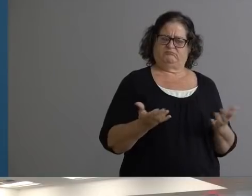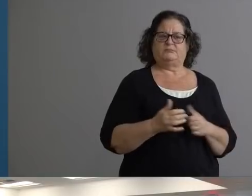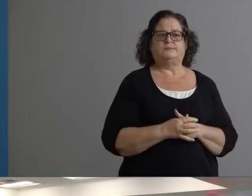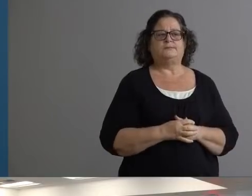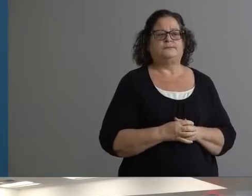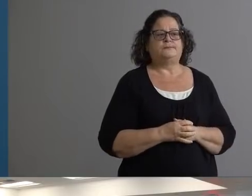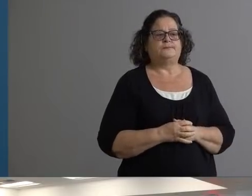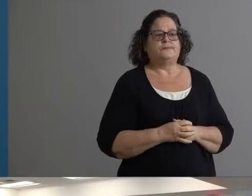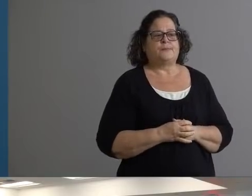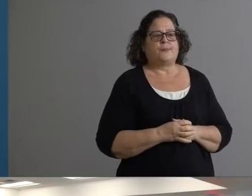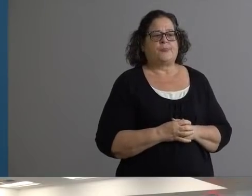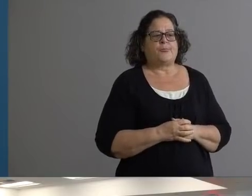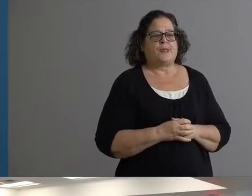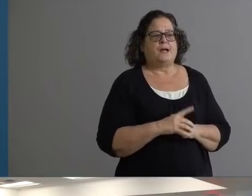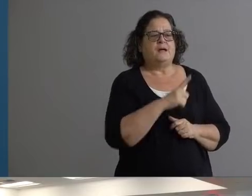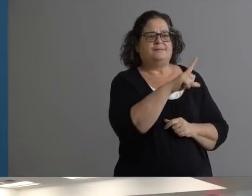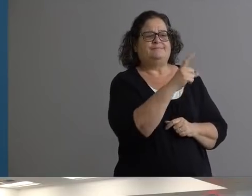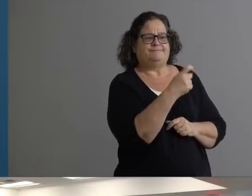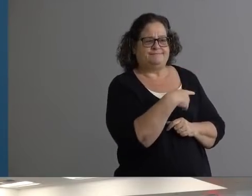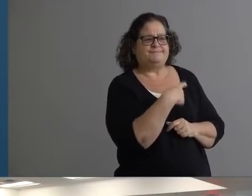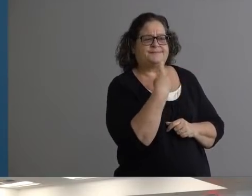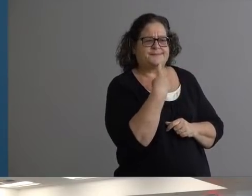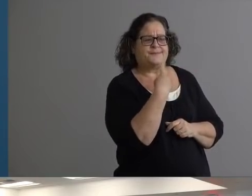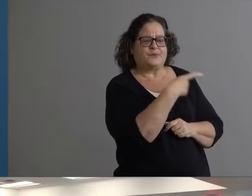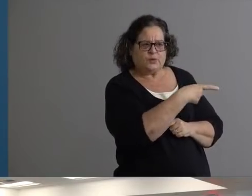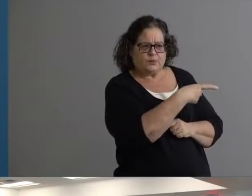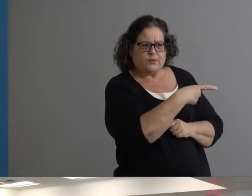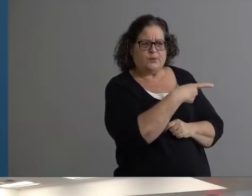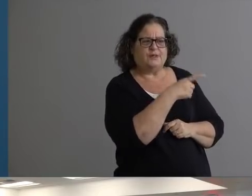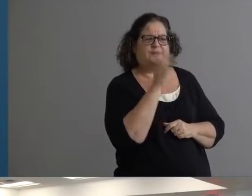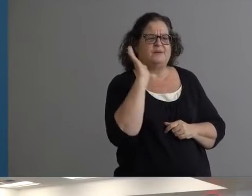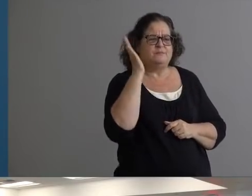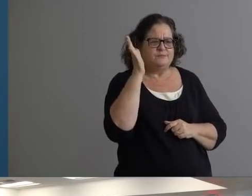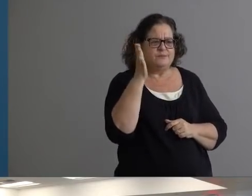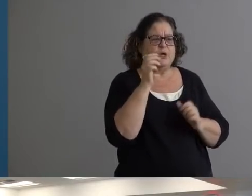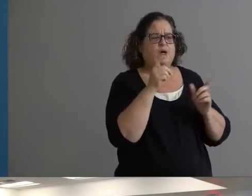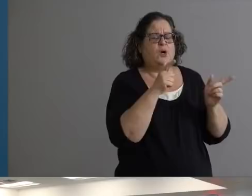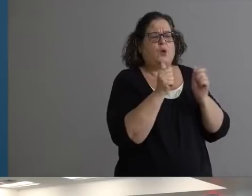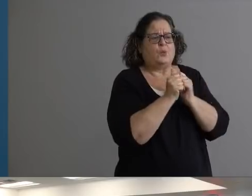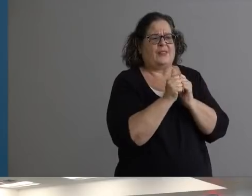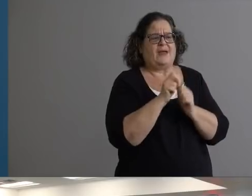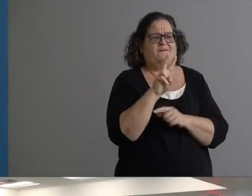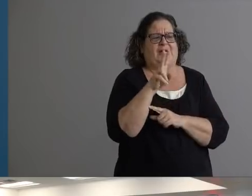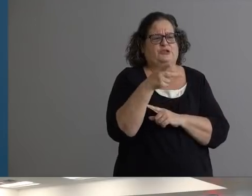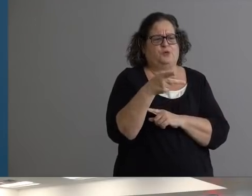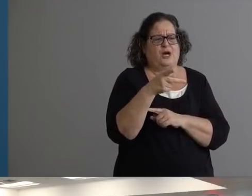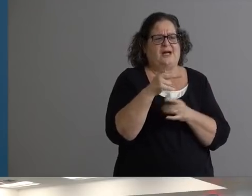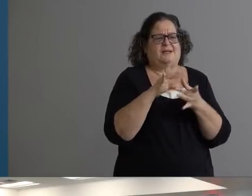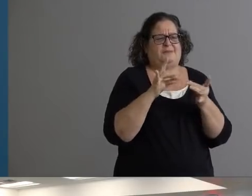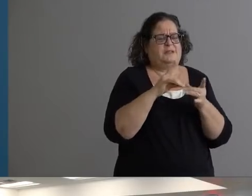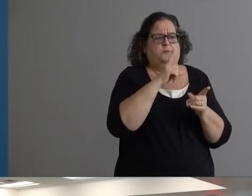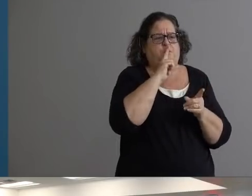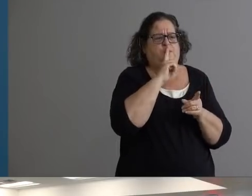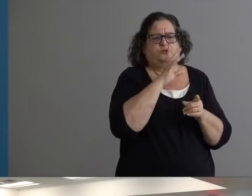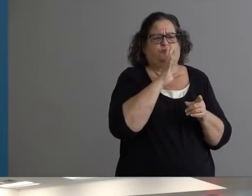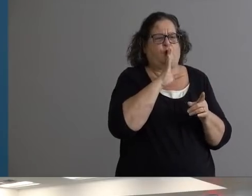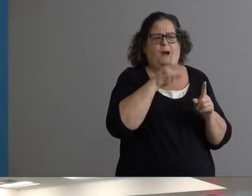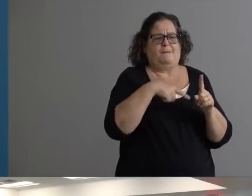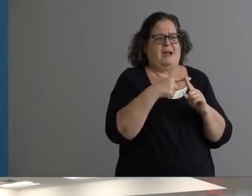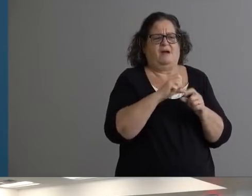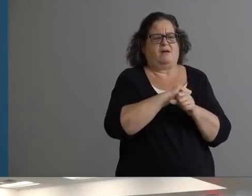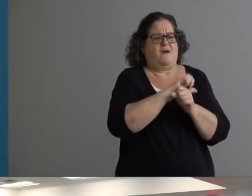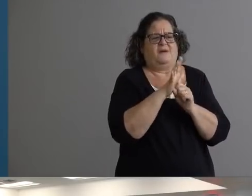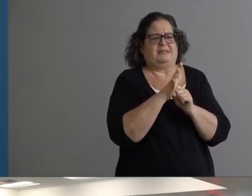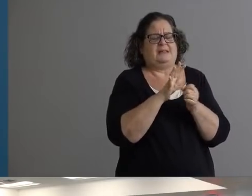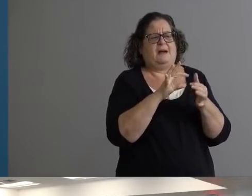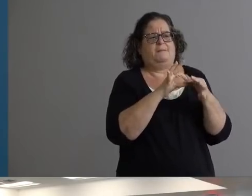COVID. We didn't get questions. Who are the scientists you are? That's not accurate. You asked the question. There